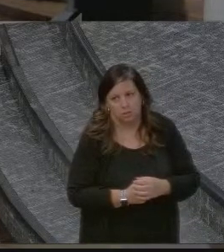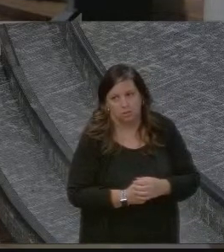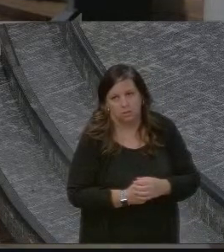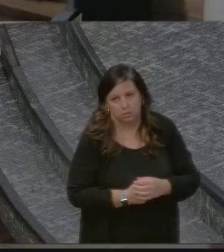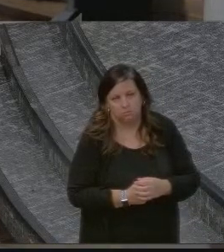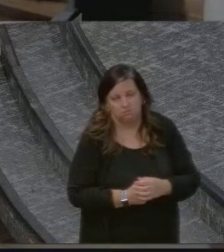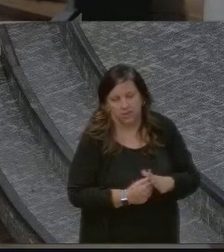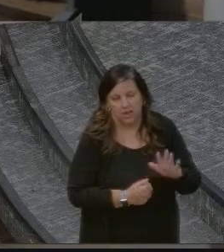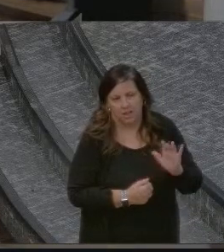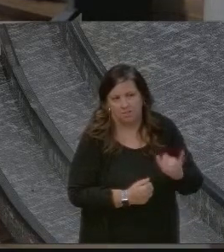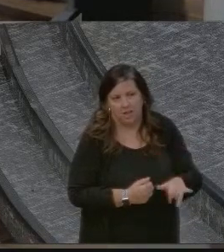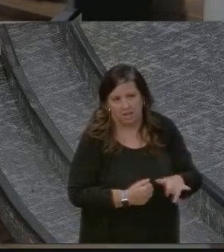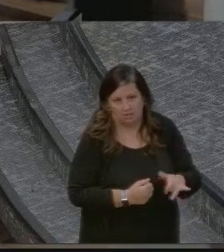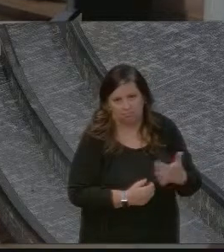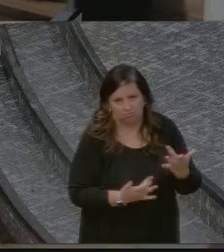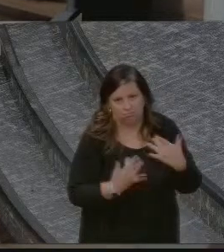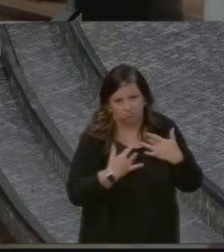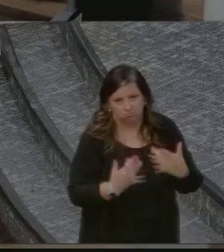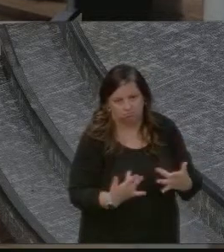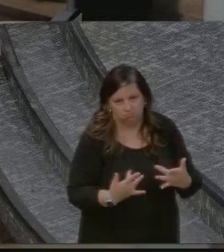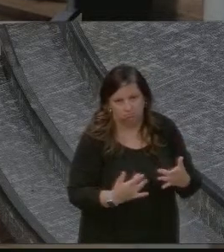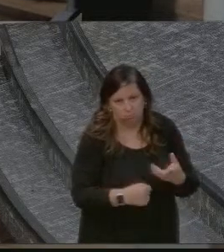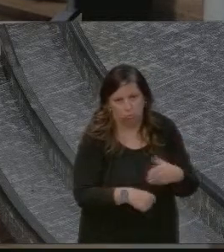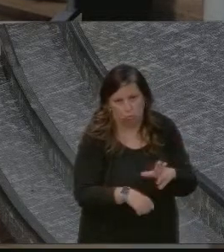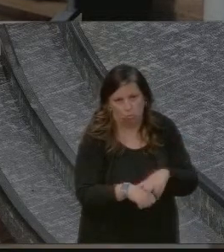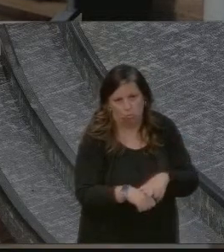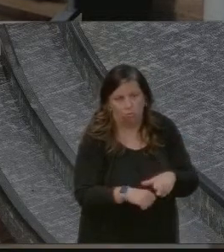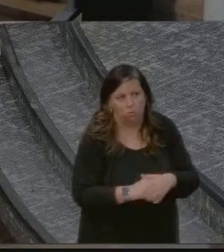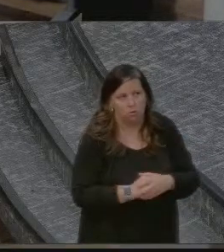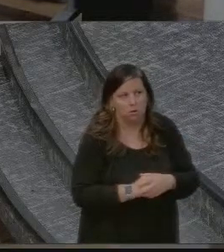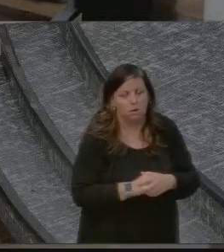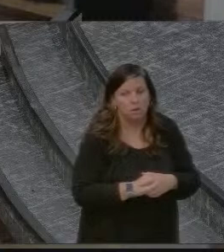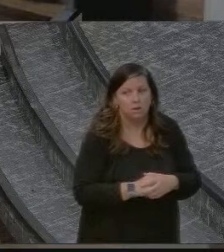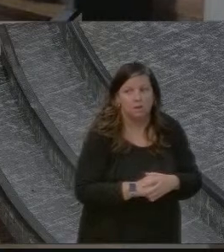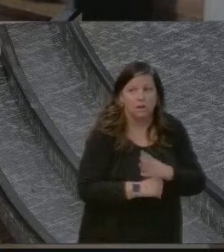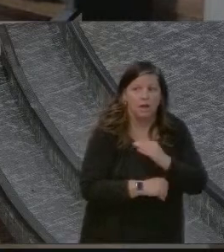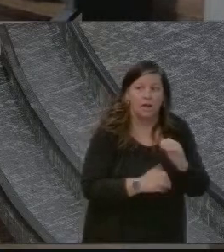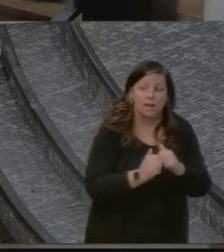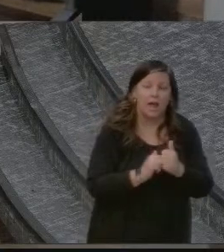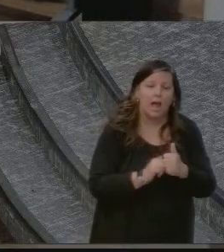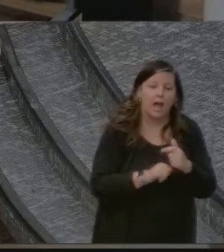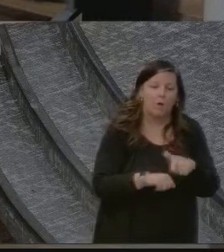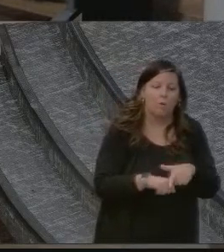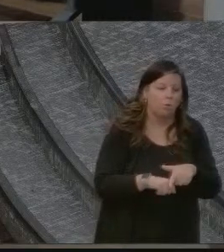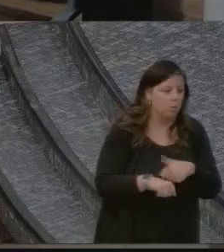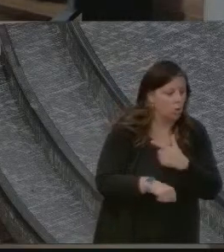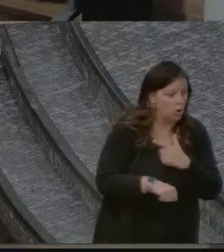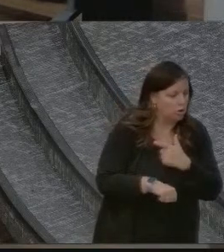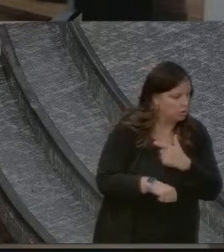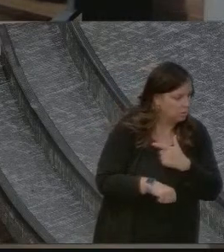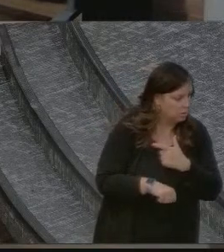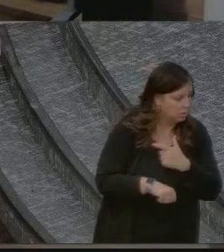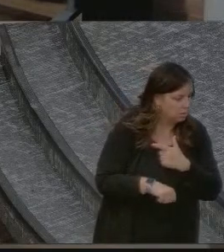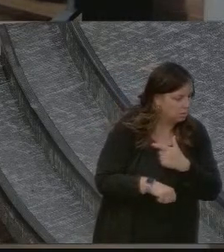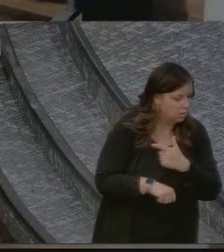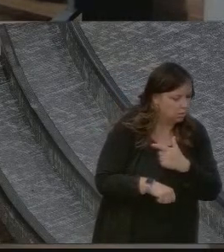buy it. Okay, and then how long is our membership, our purchase? How long does that last? How So- long does it